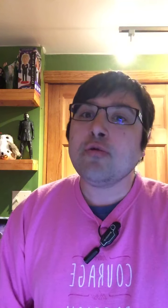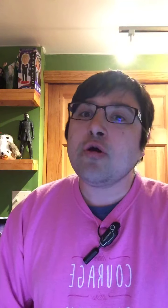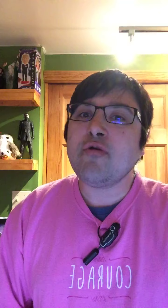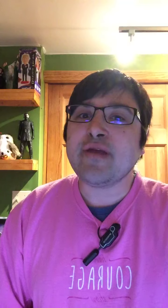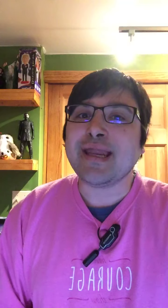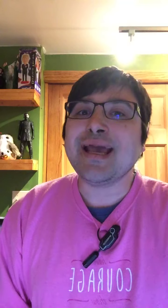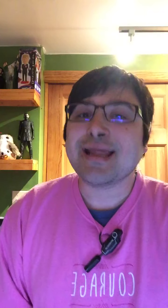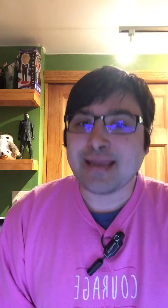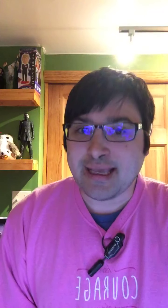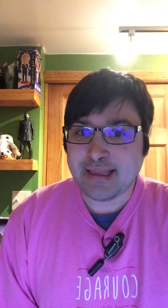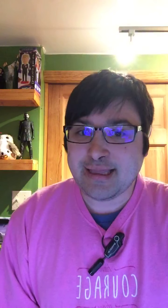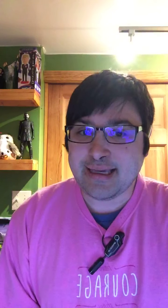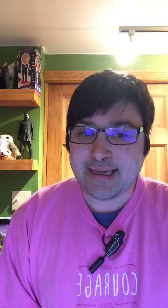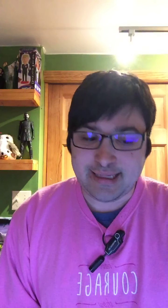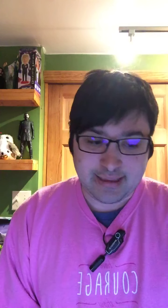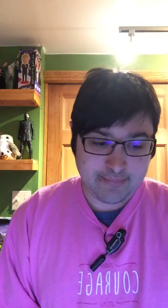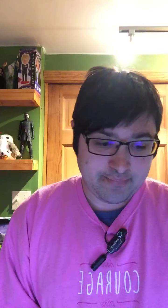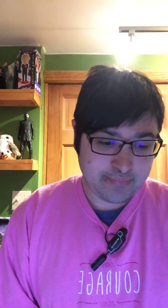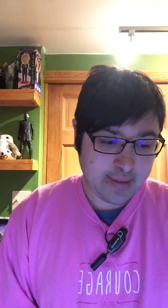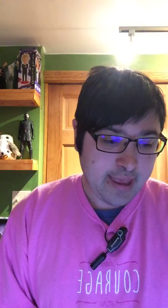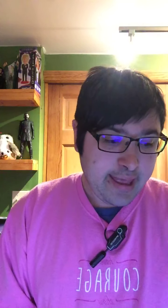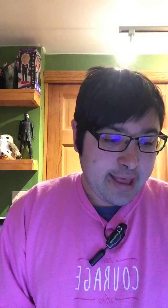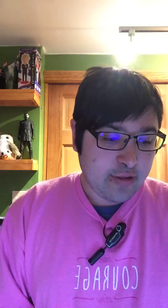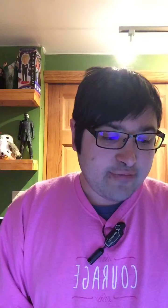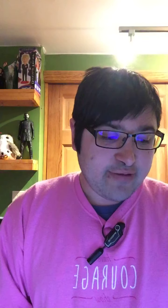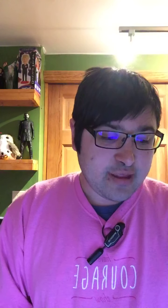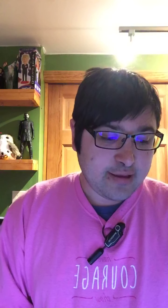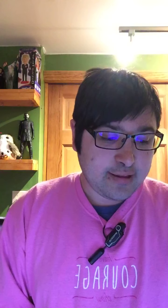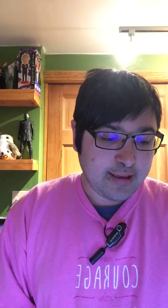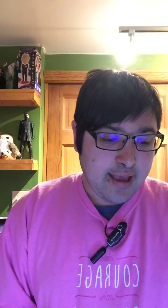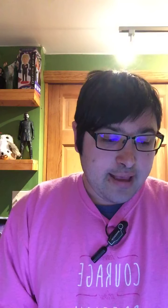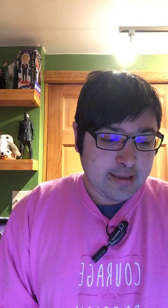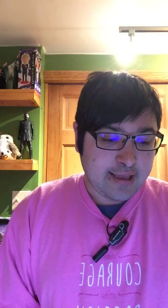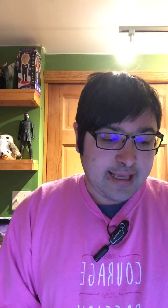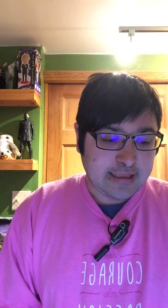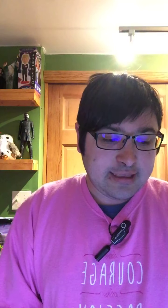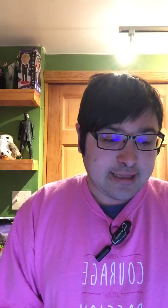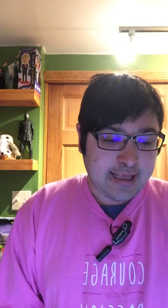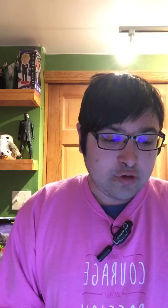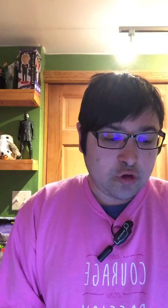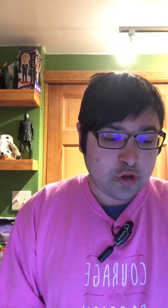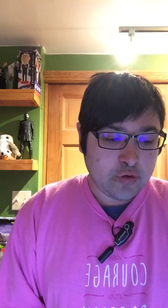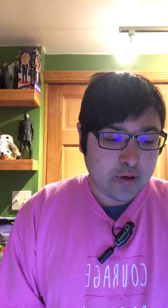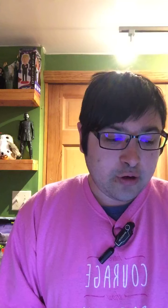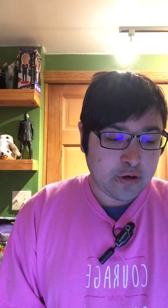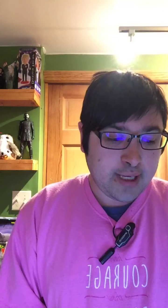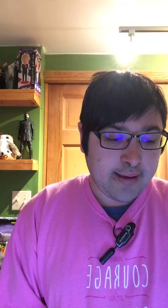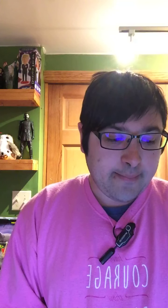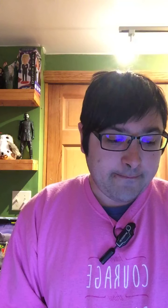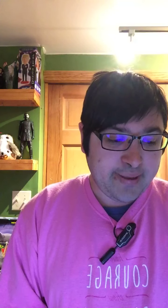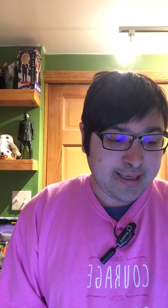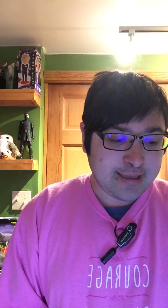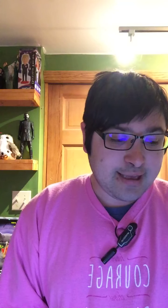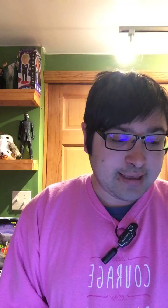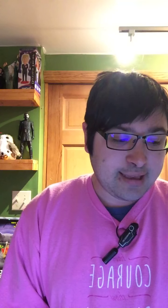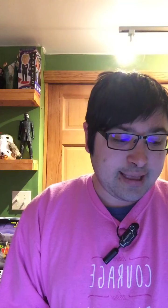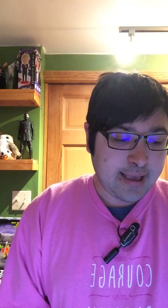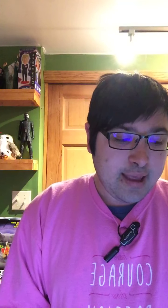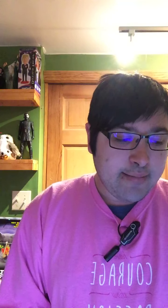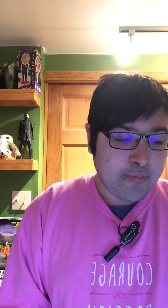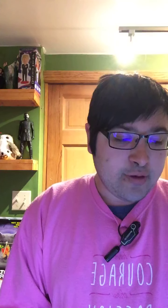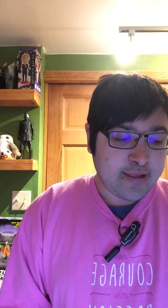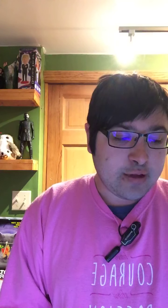to COVID-19. Health officials say state soon could be